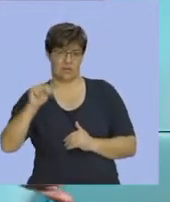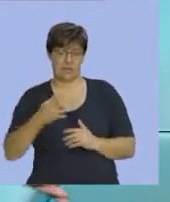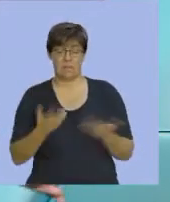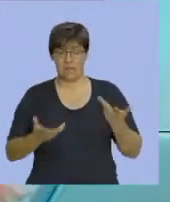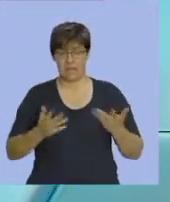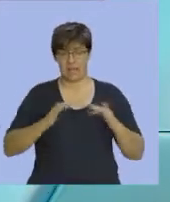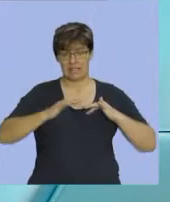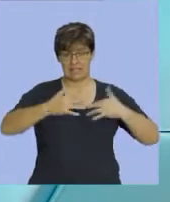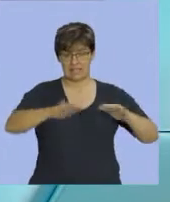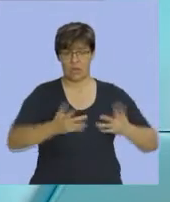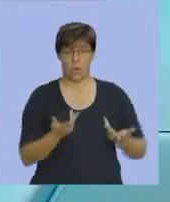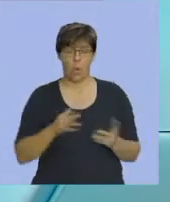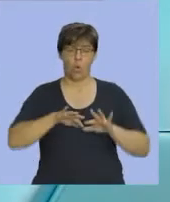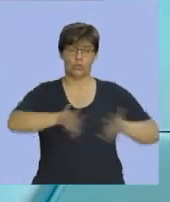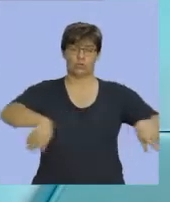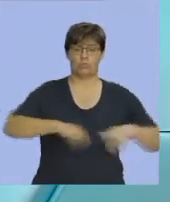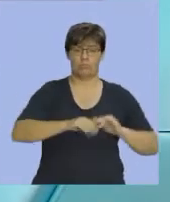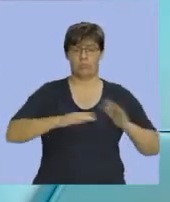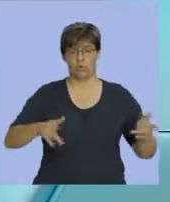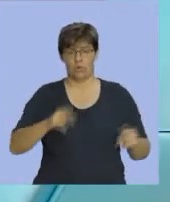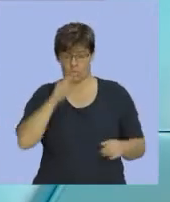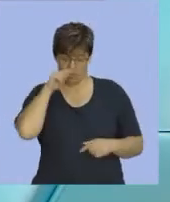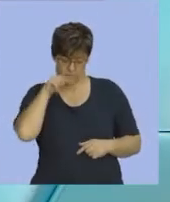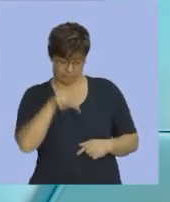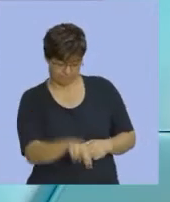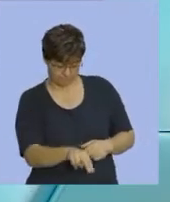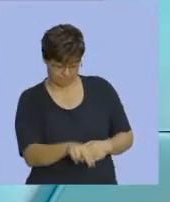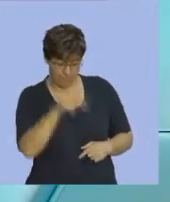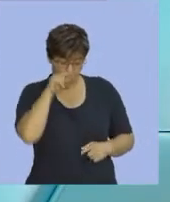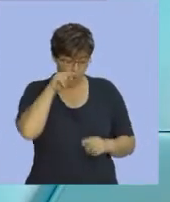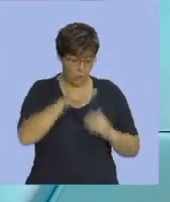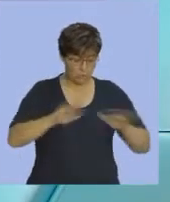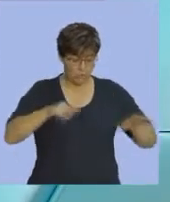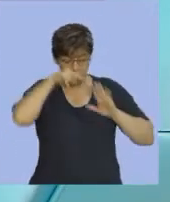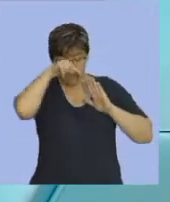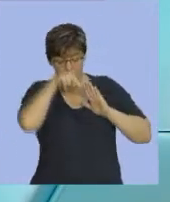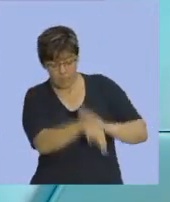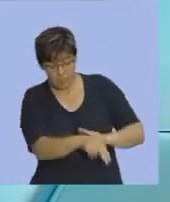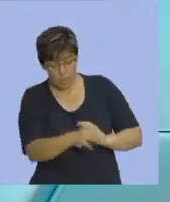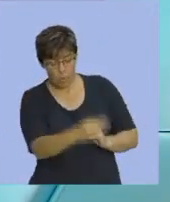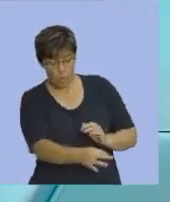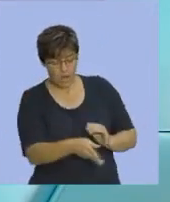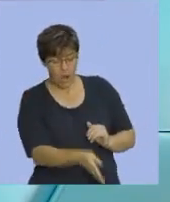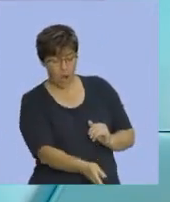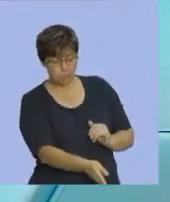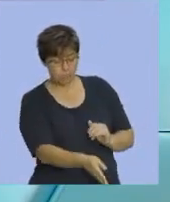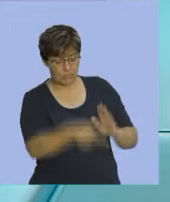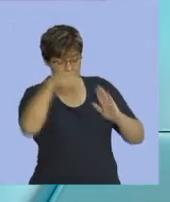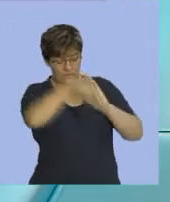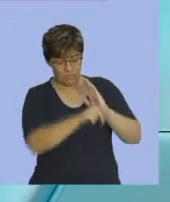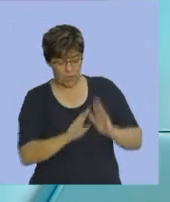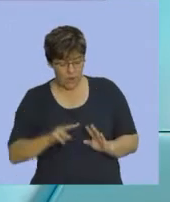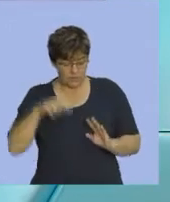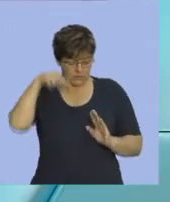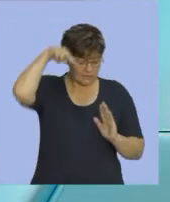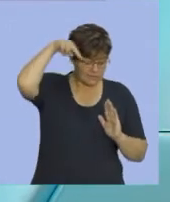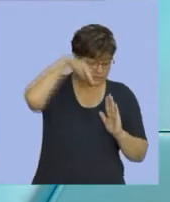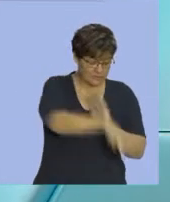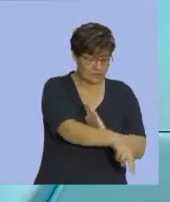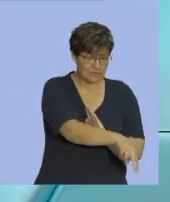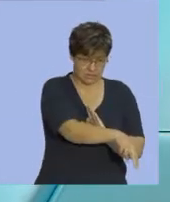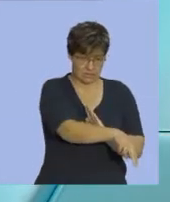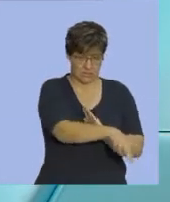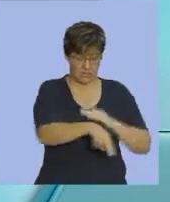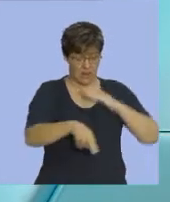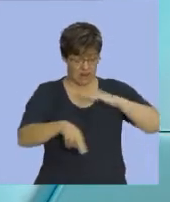If maybe you are at sea level or in a swimming pool and you look down inside the swimming pool, there's a coin maybe there and you want to